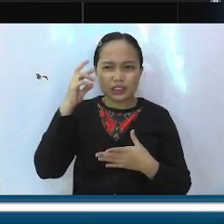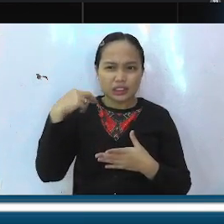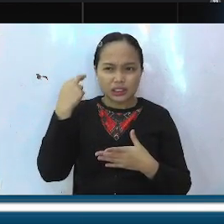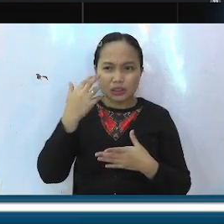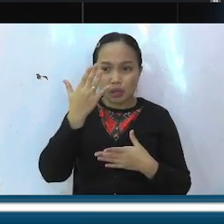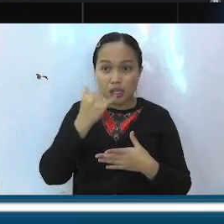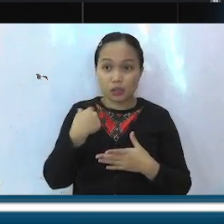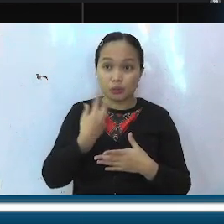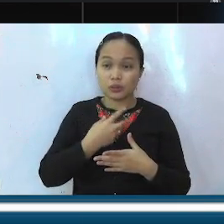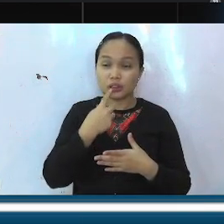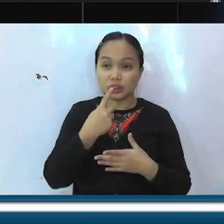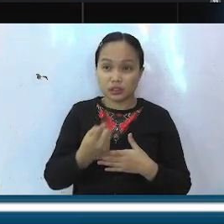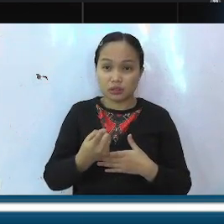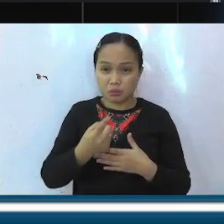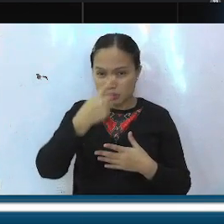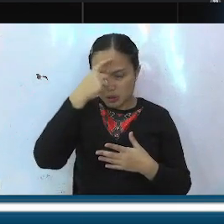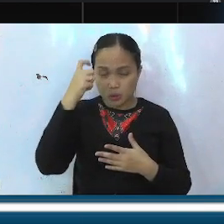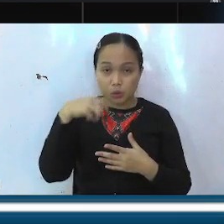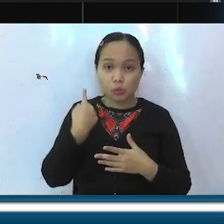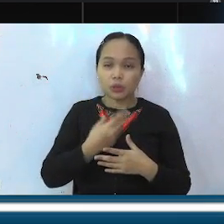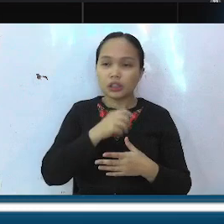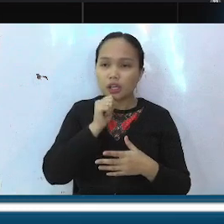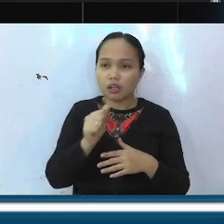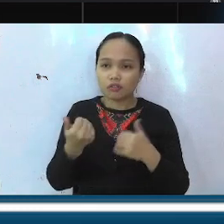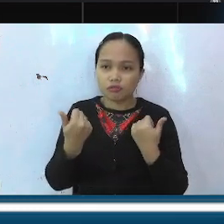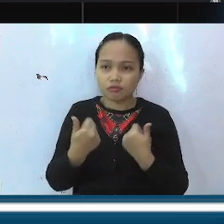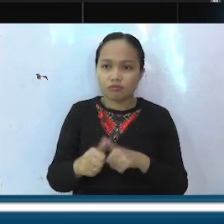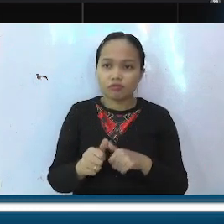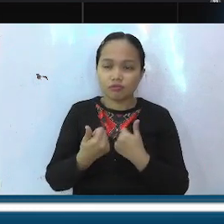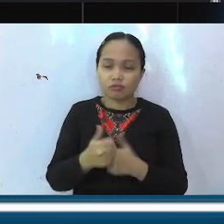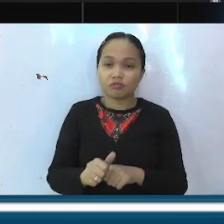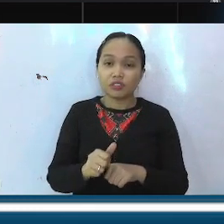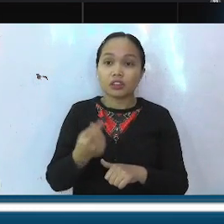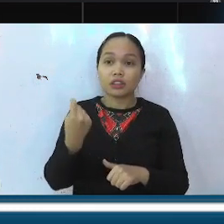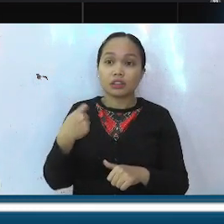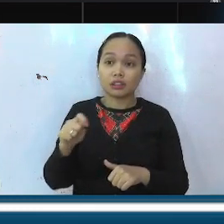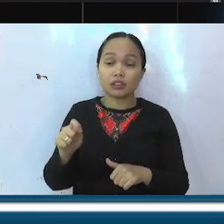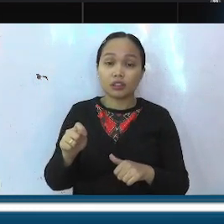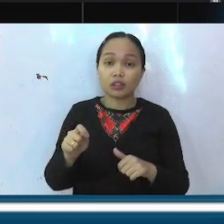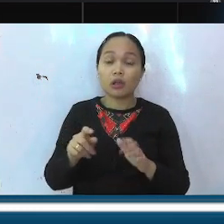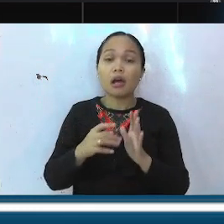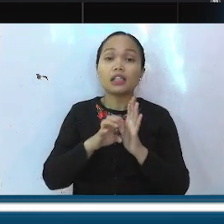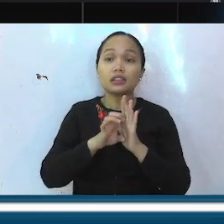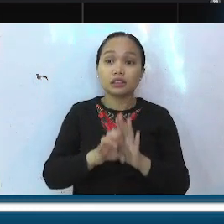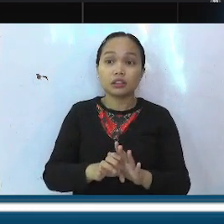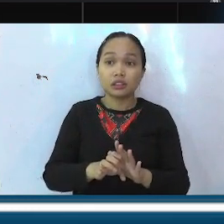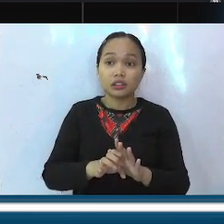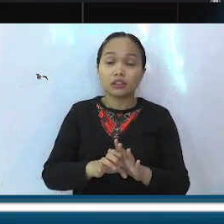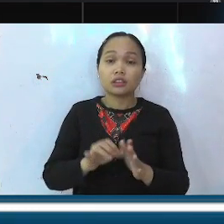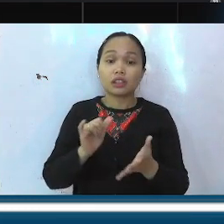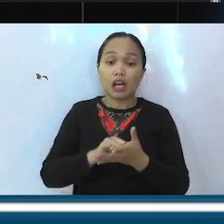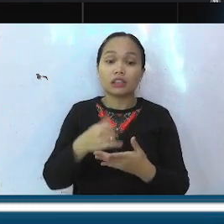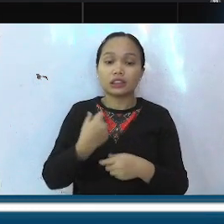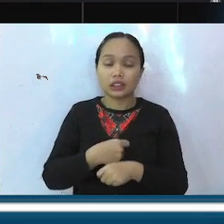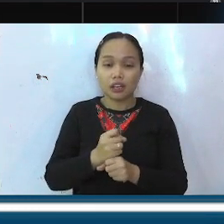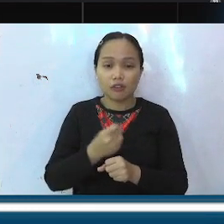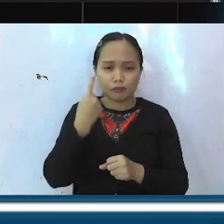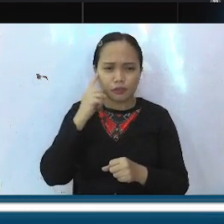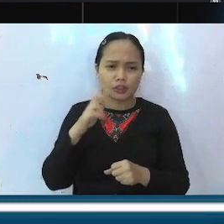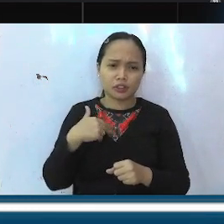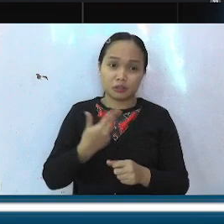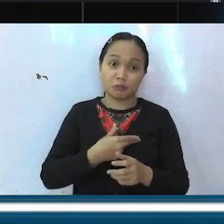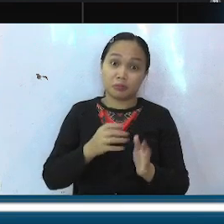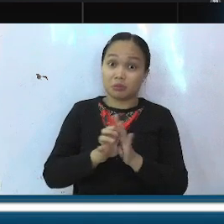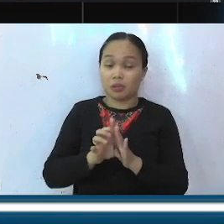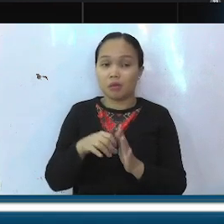those words, young people, is not we're not following the pattern our leader set for us. For example, our parents,